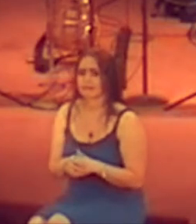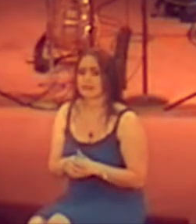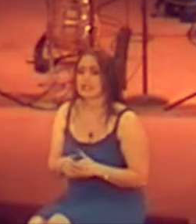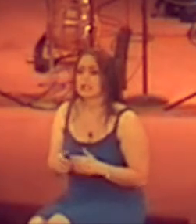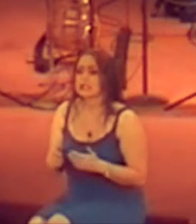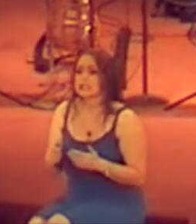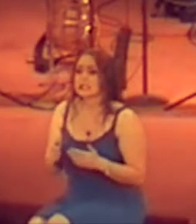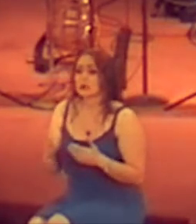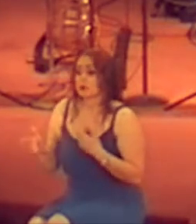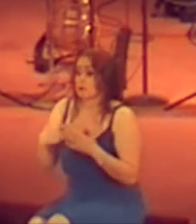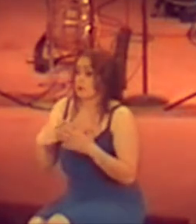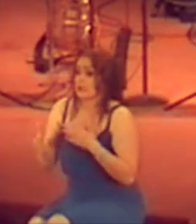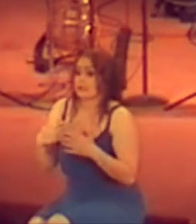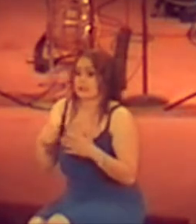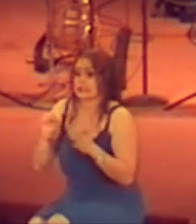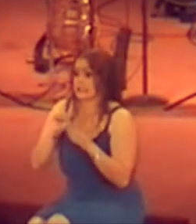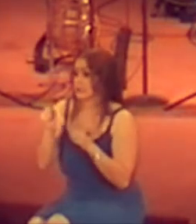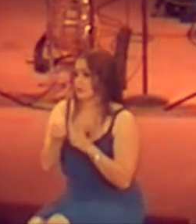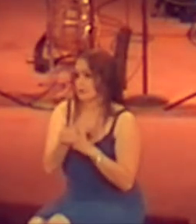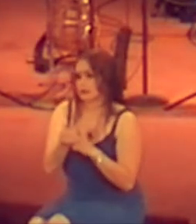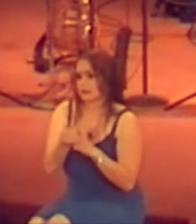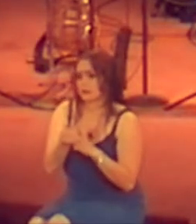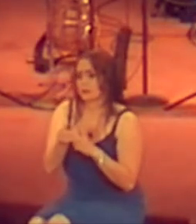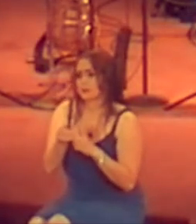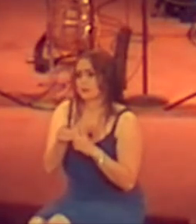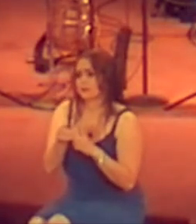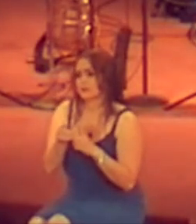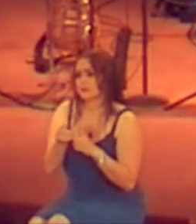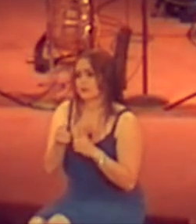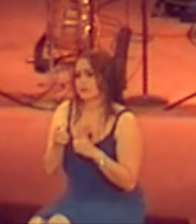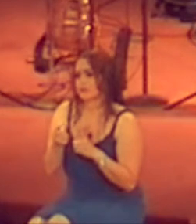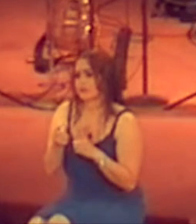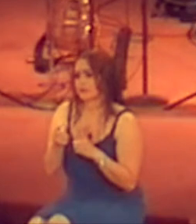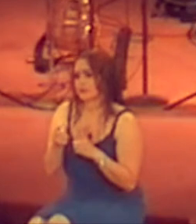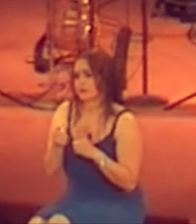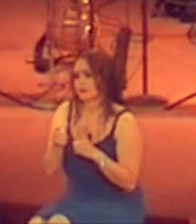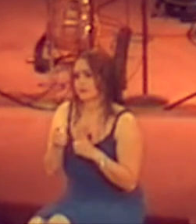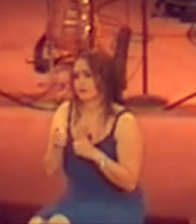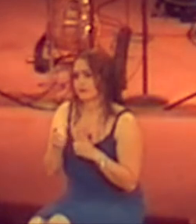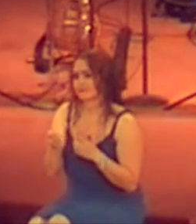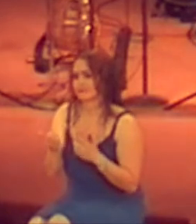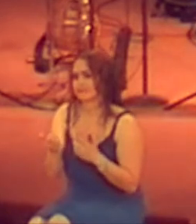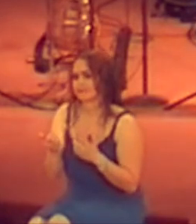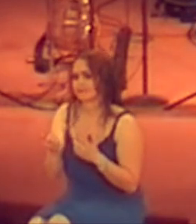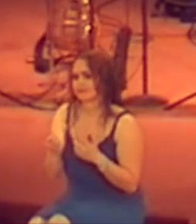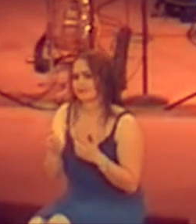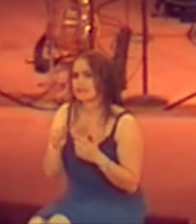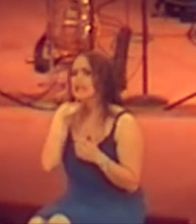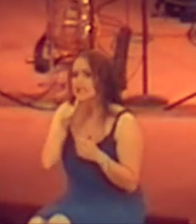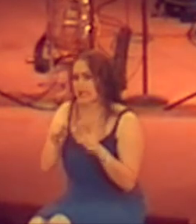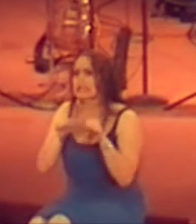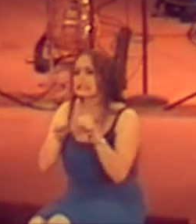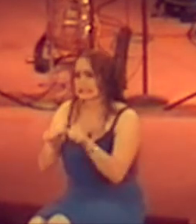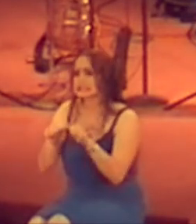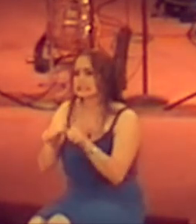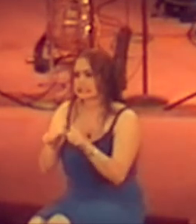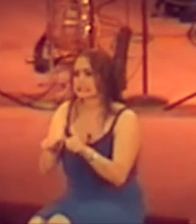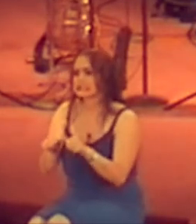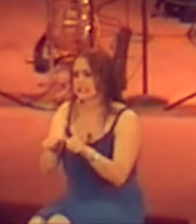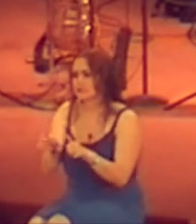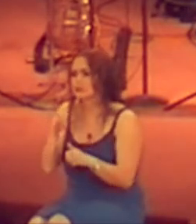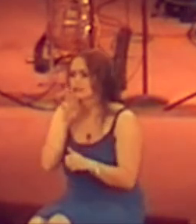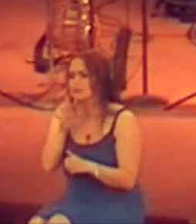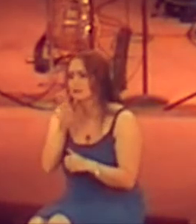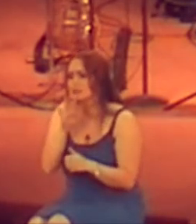Whatever the situation, the inconsistency of our speech can be both uncomfortable and contradictory to the beauty of